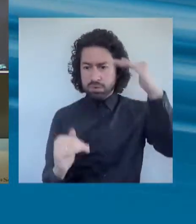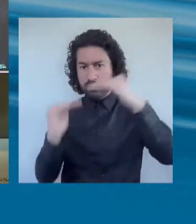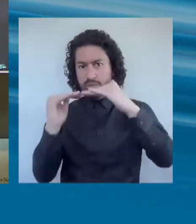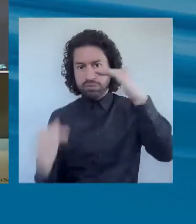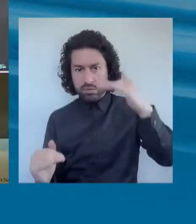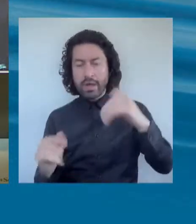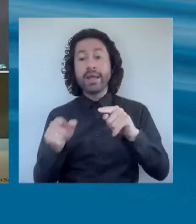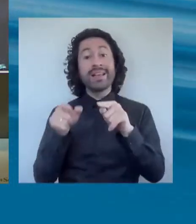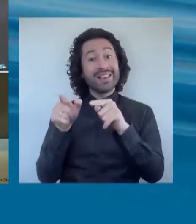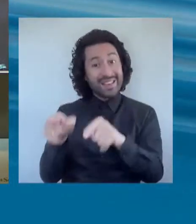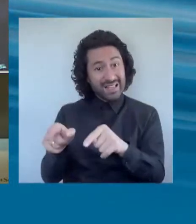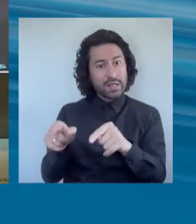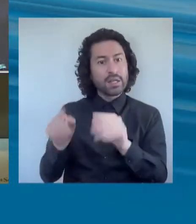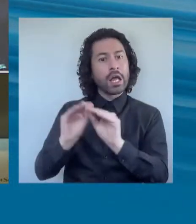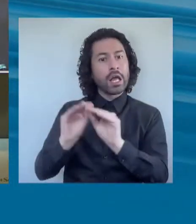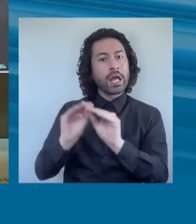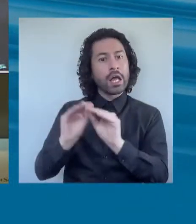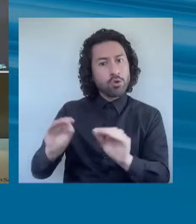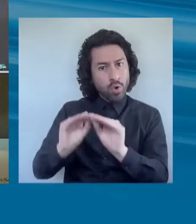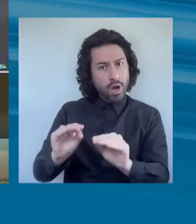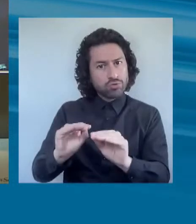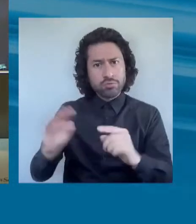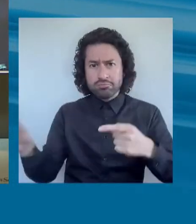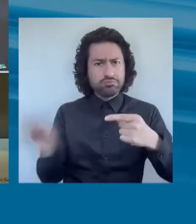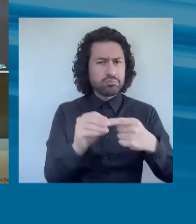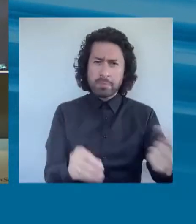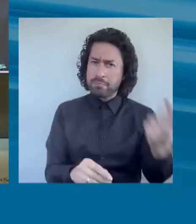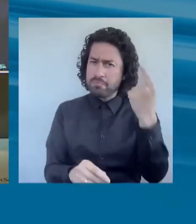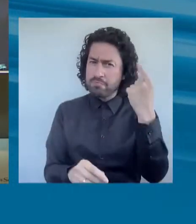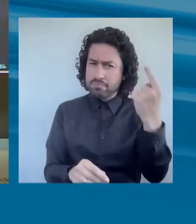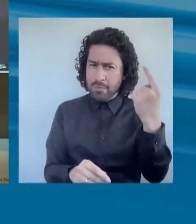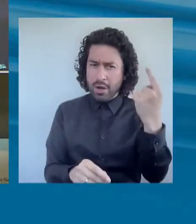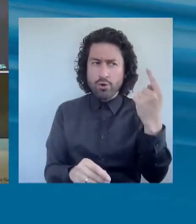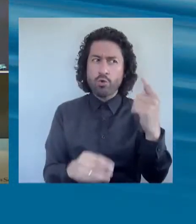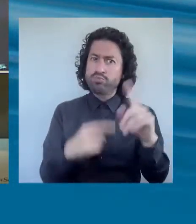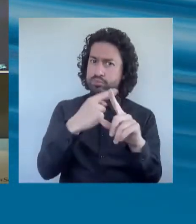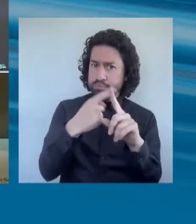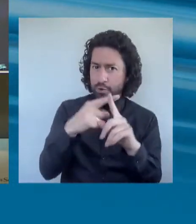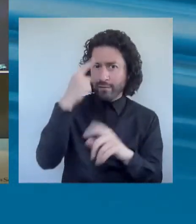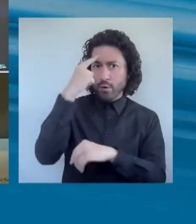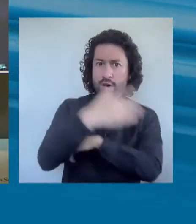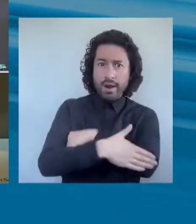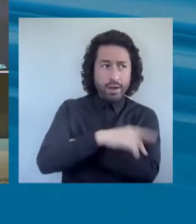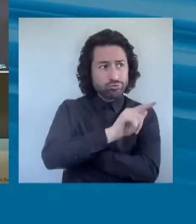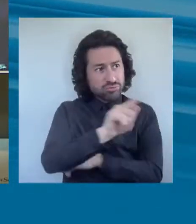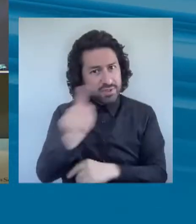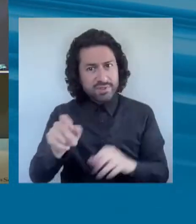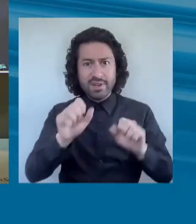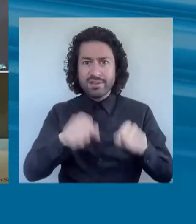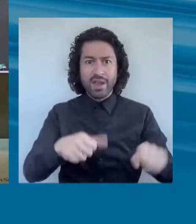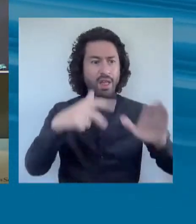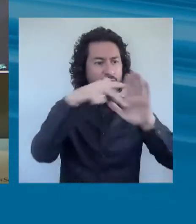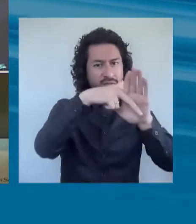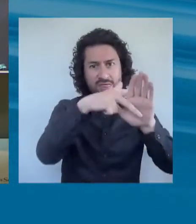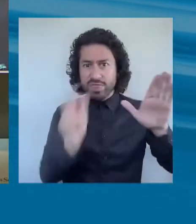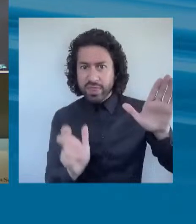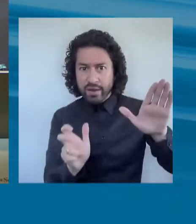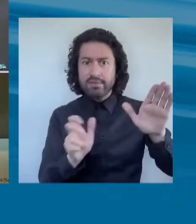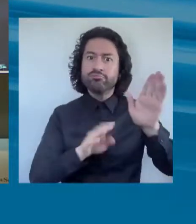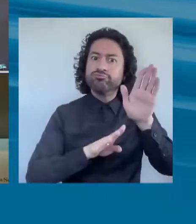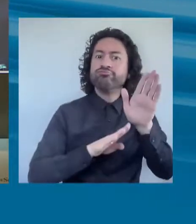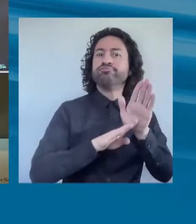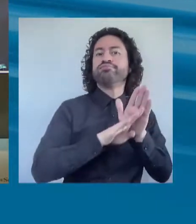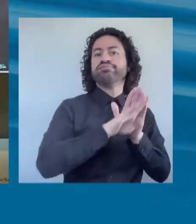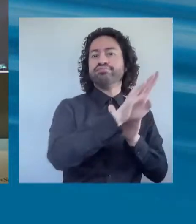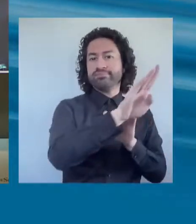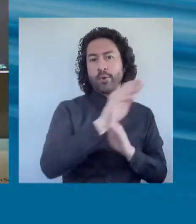the inequality scenario. It should be placed at the right place so that